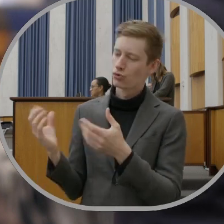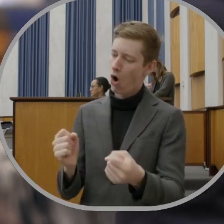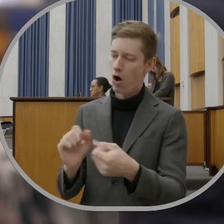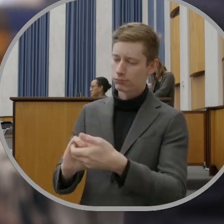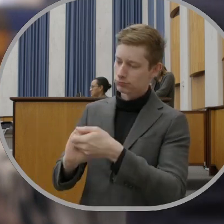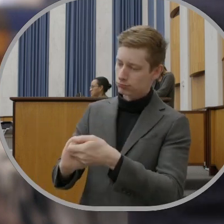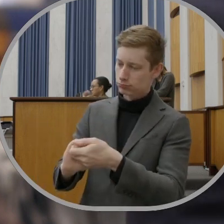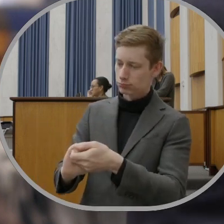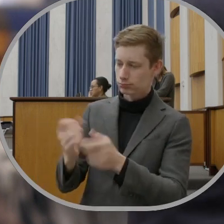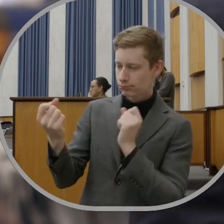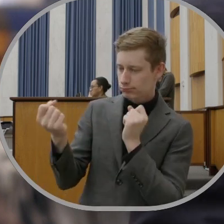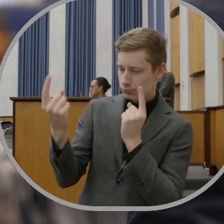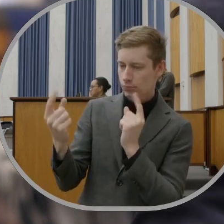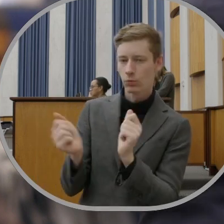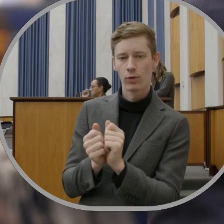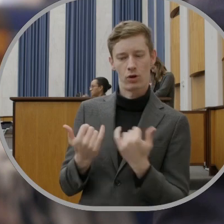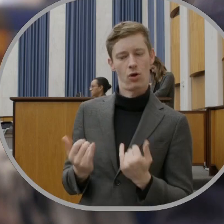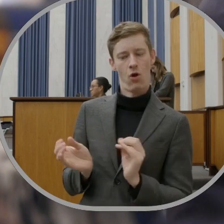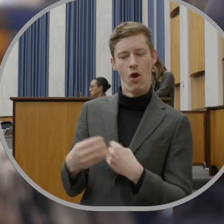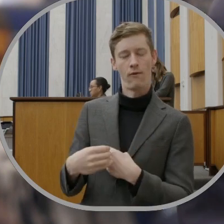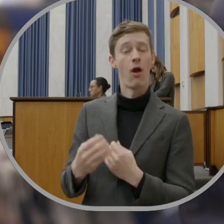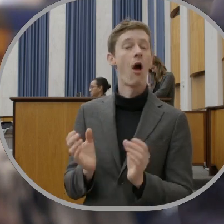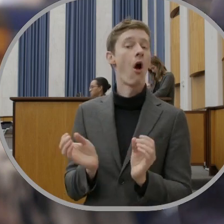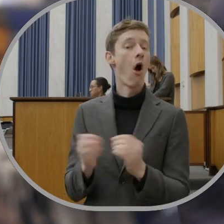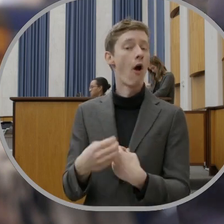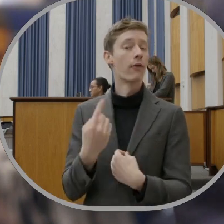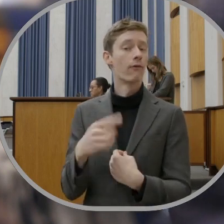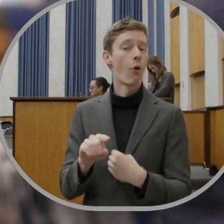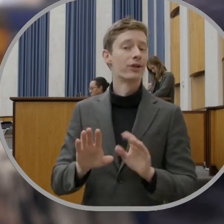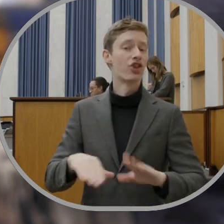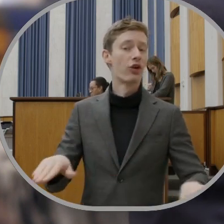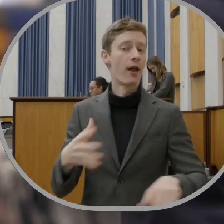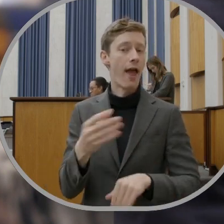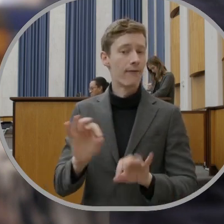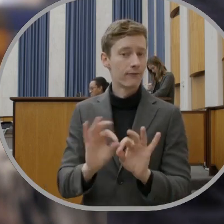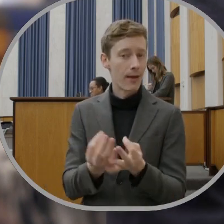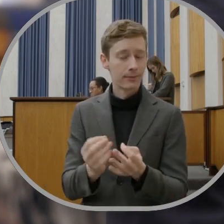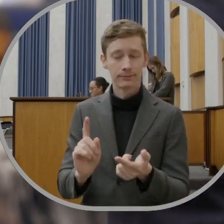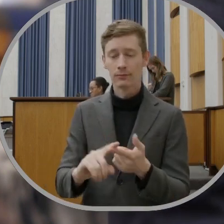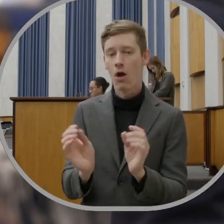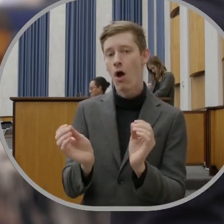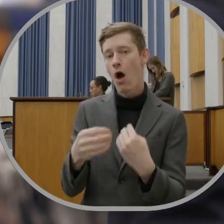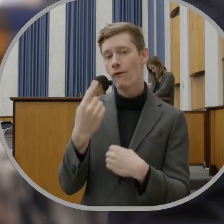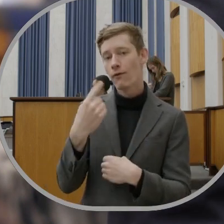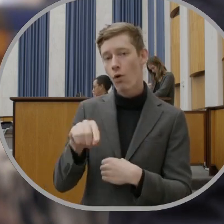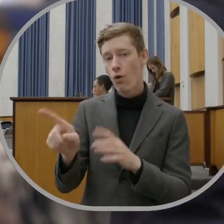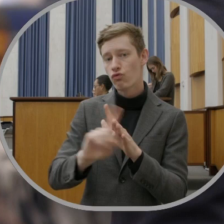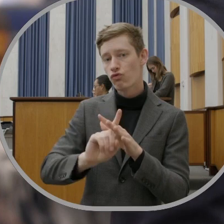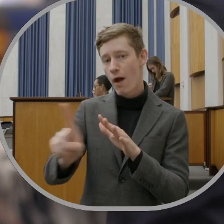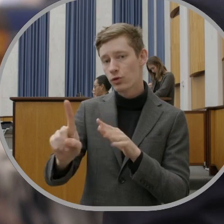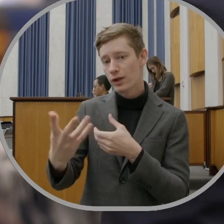between existing offices, such as the Office of Children and Families, the Office of Immigration and Refugee